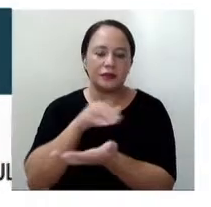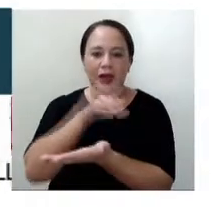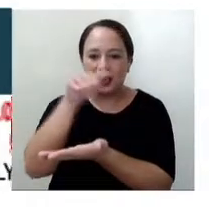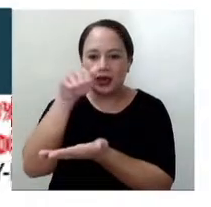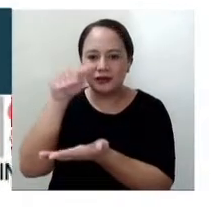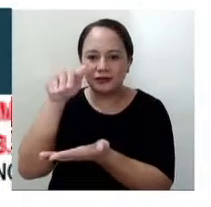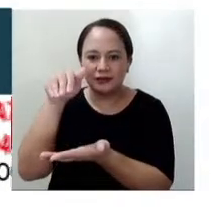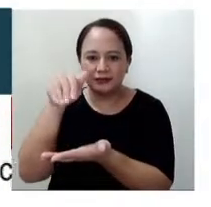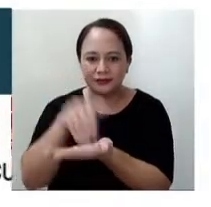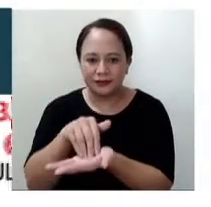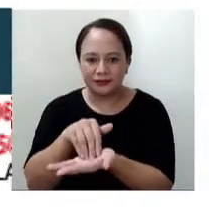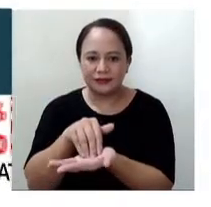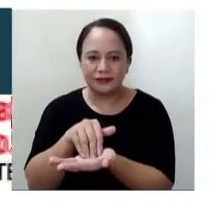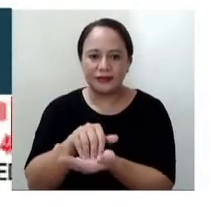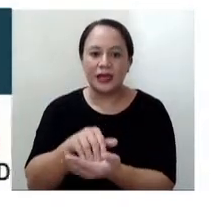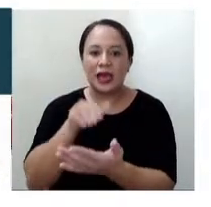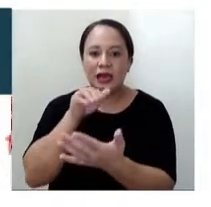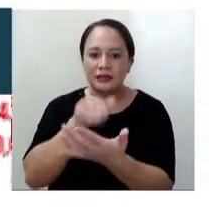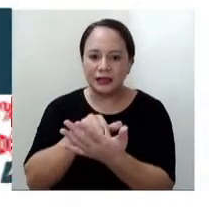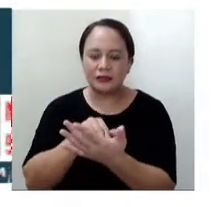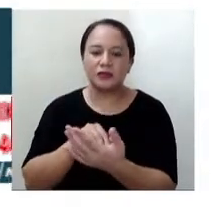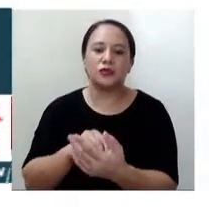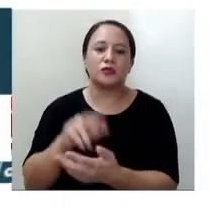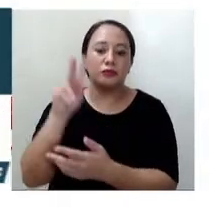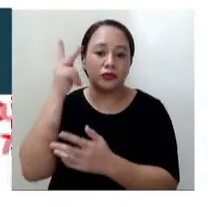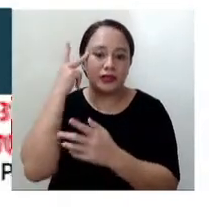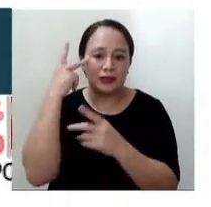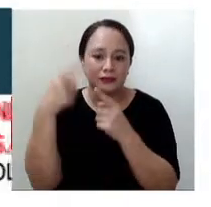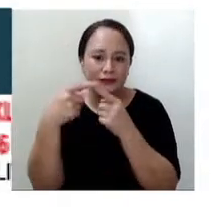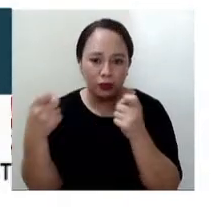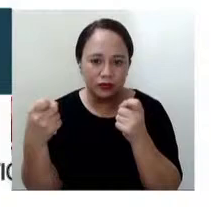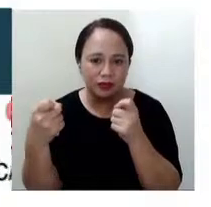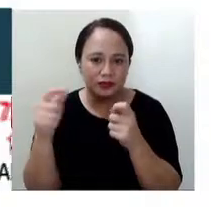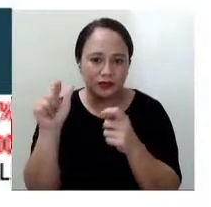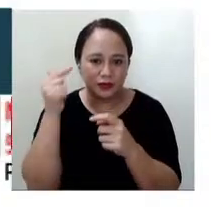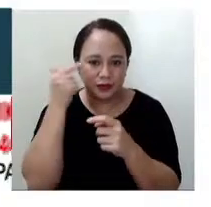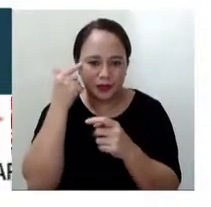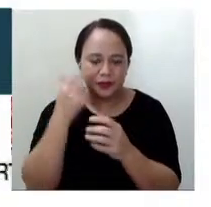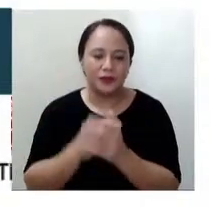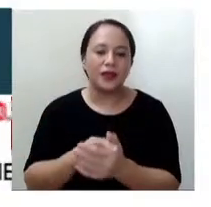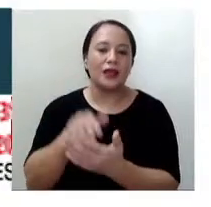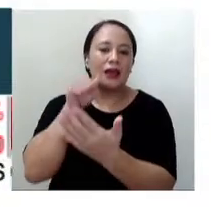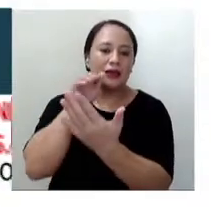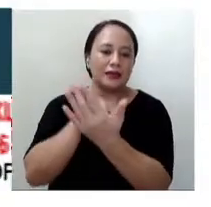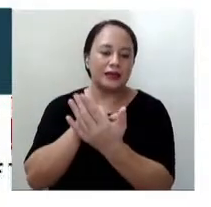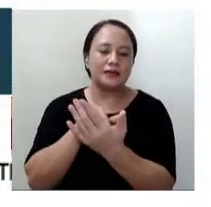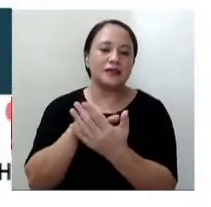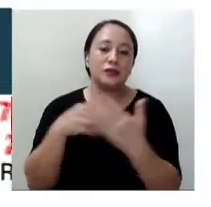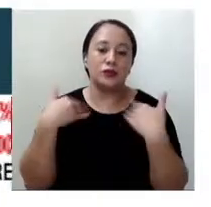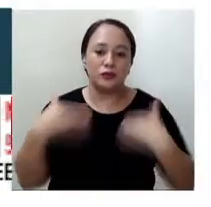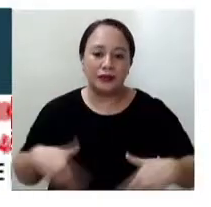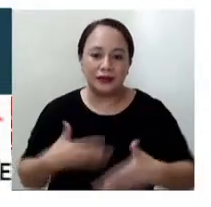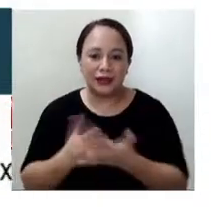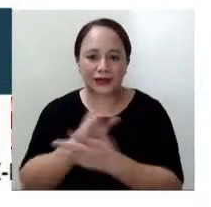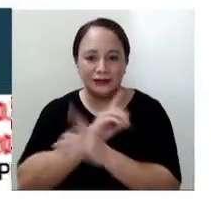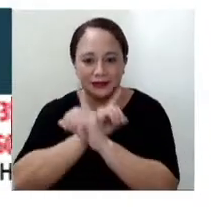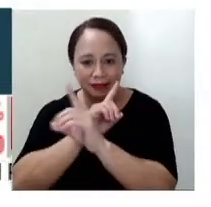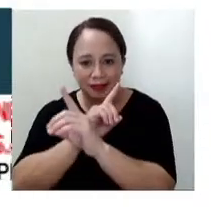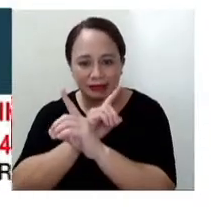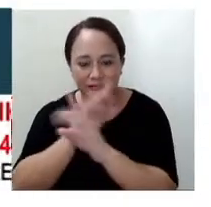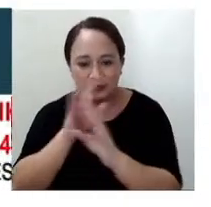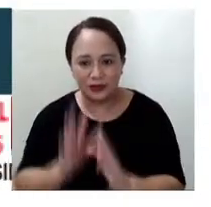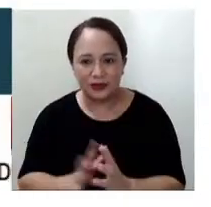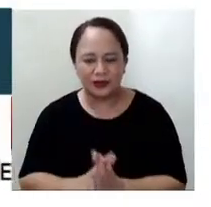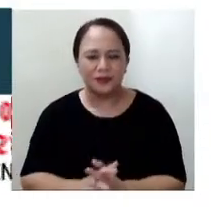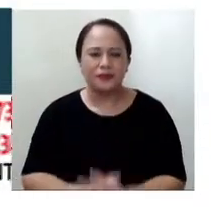Against political opponents of the government, against human rights defenders, you know, throughout the country. And